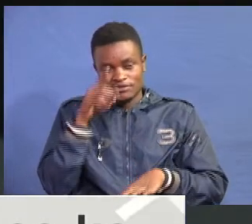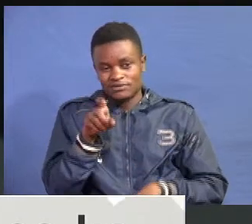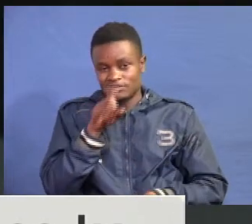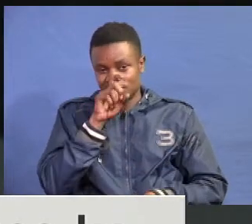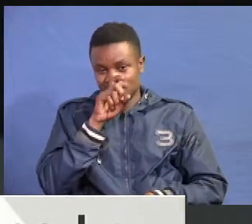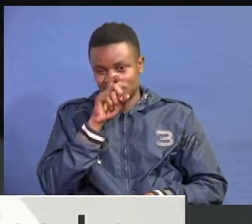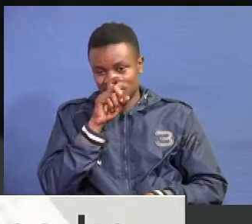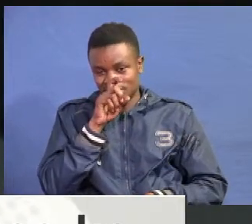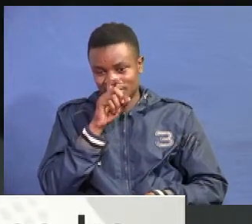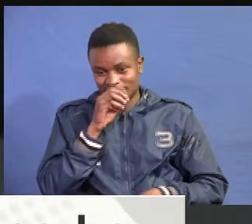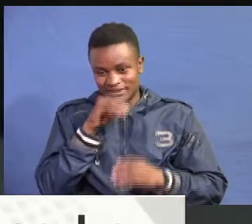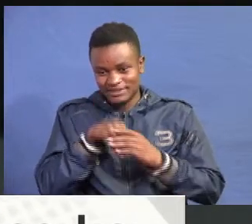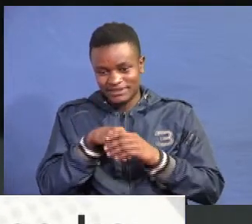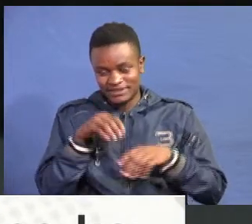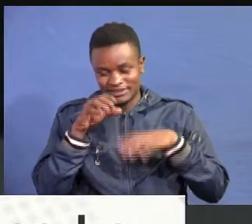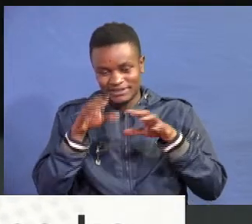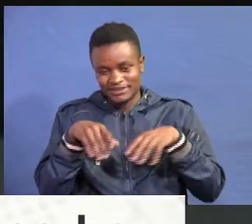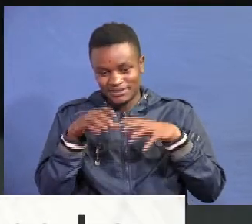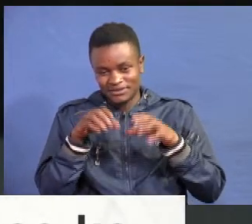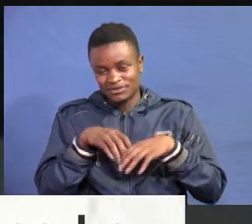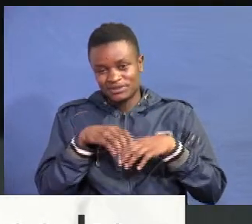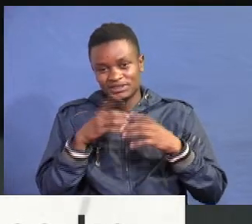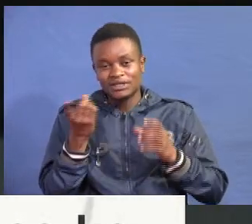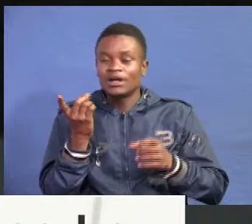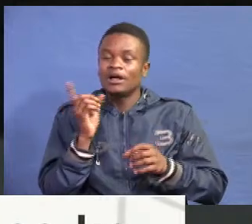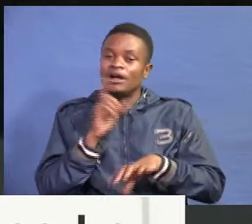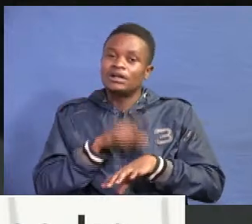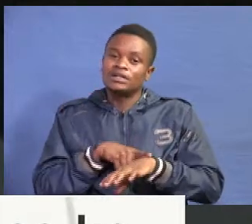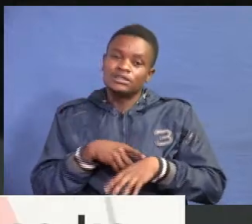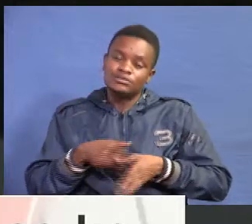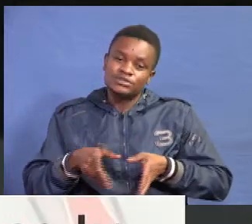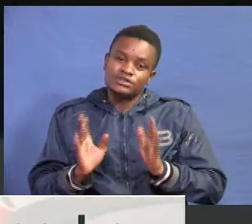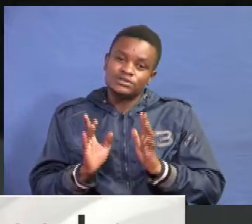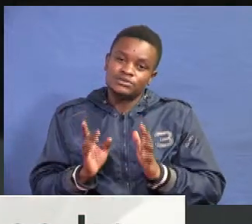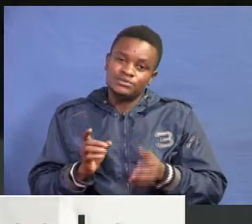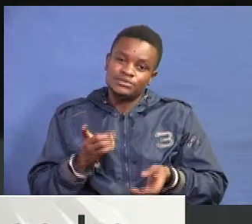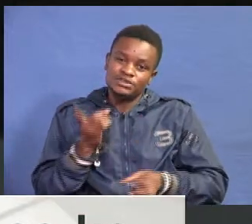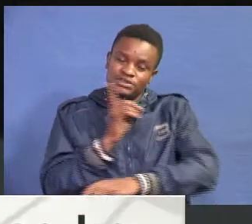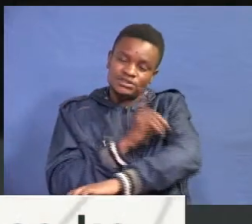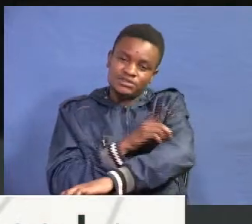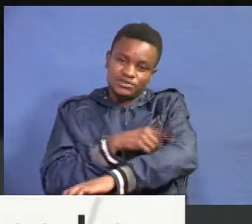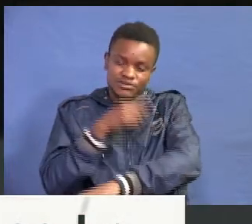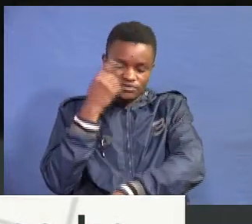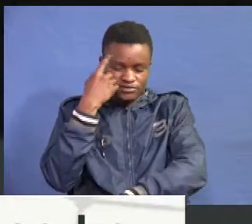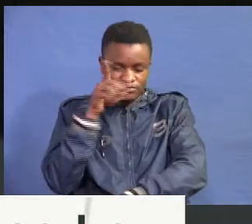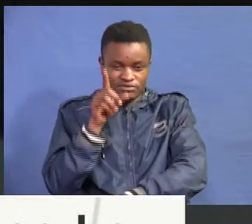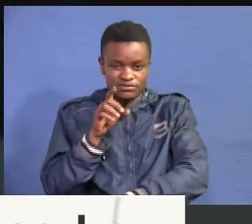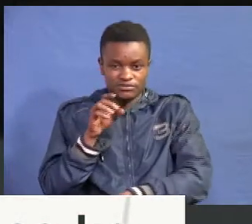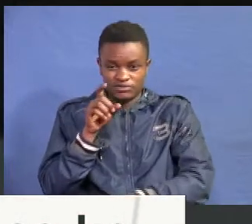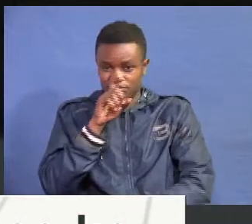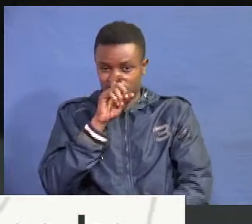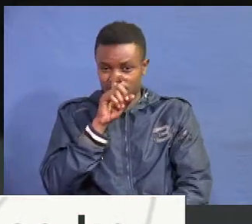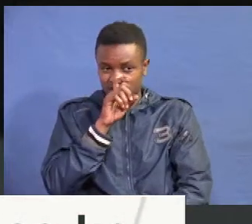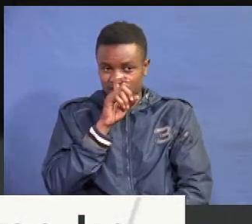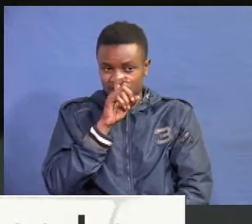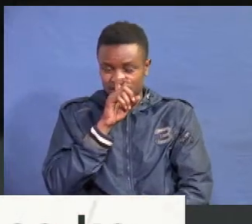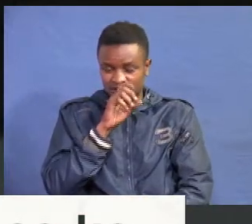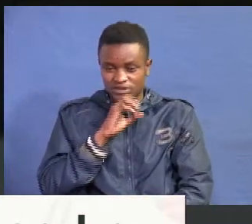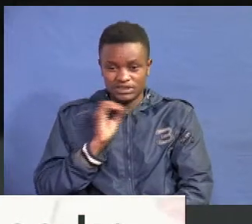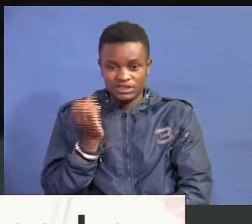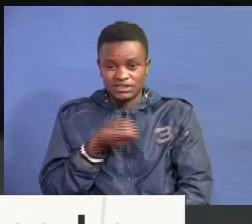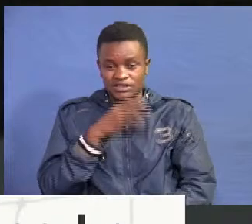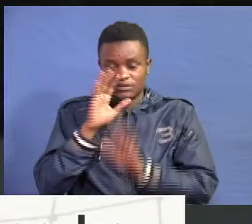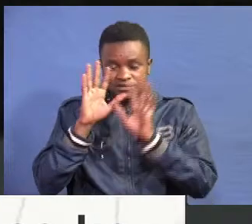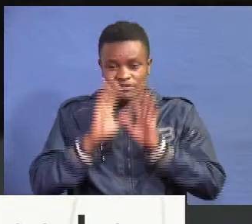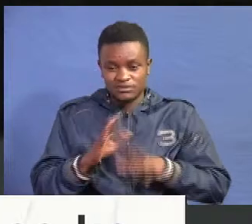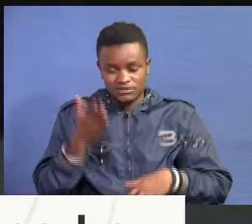setting, once it is hatched at day one, there are those vaccines that are recommended to be given. However, it's important to know